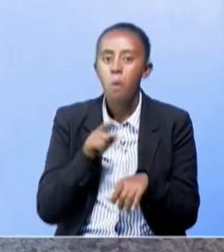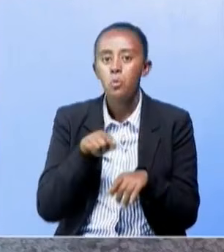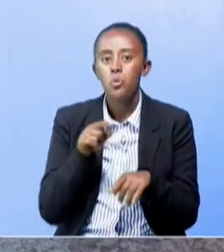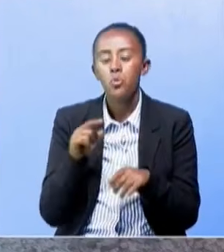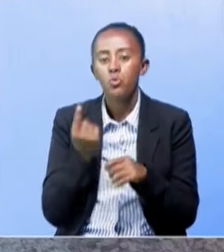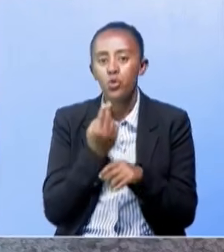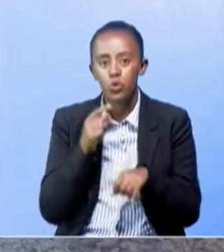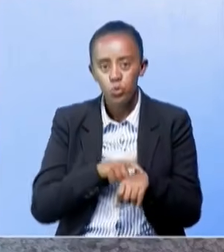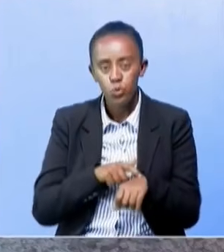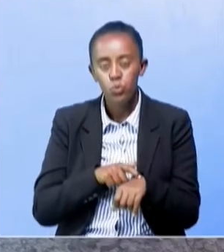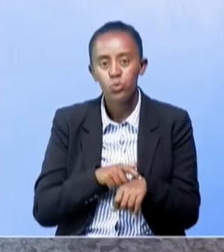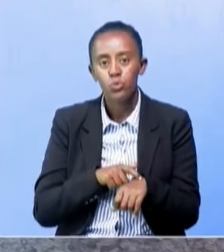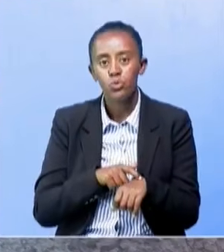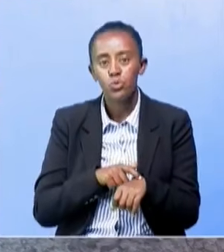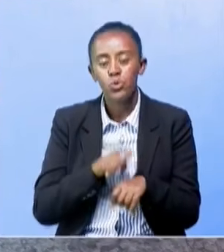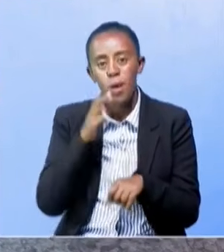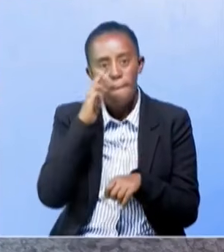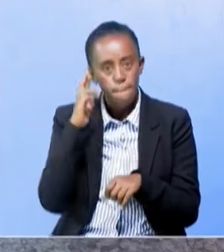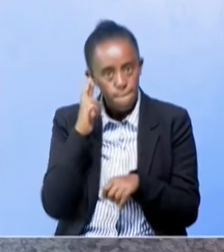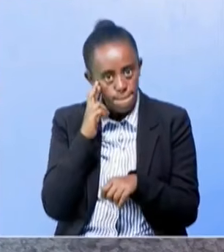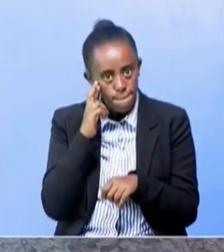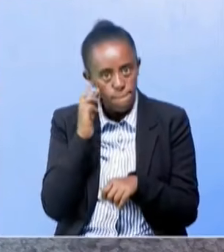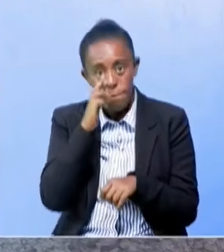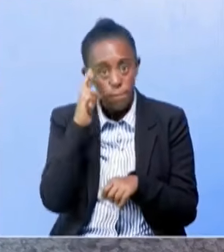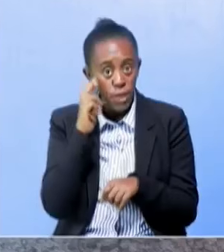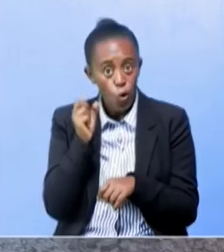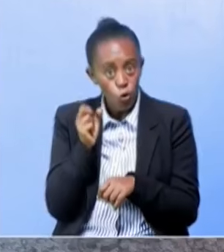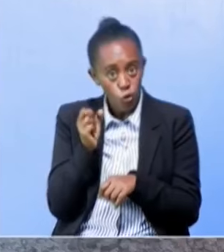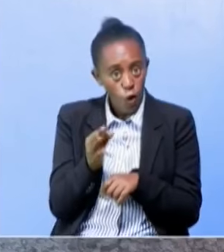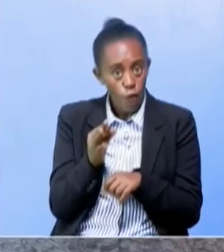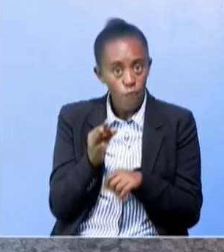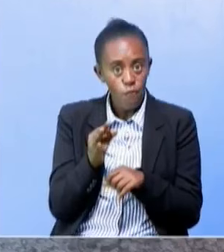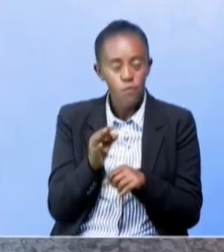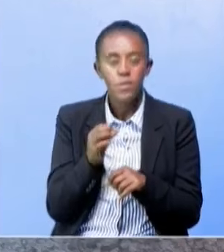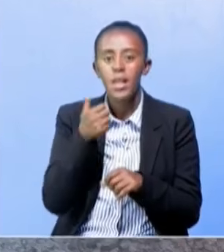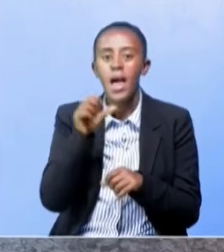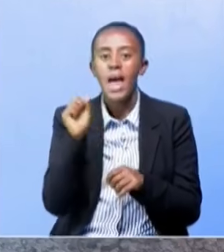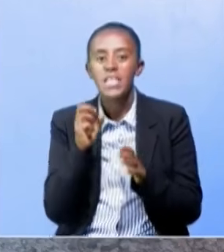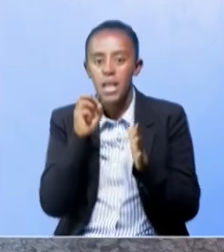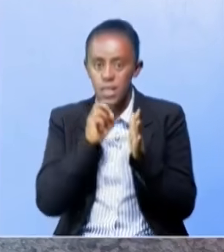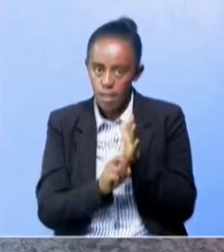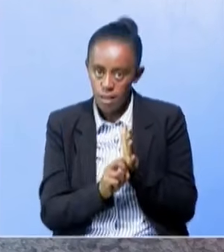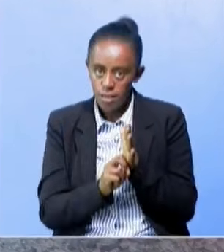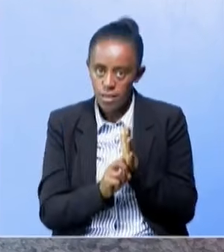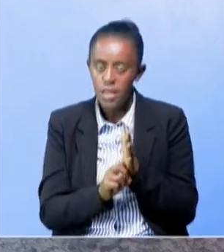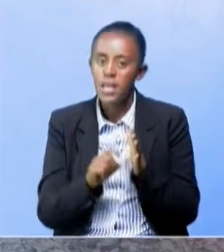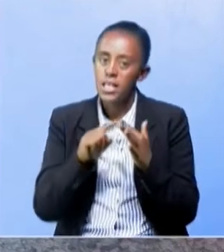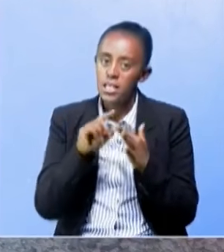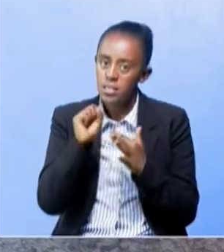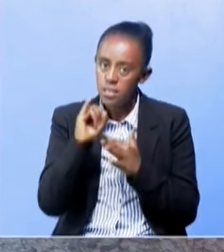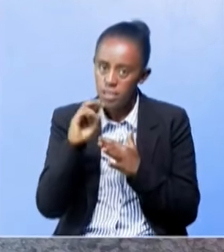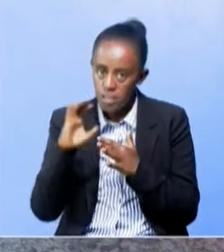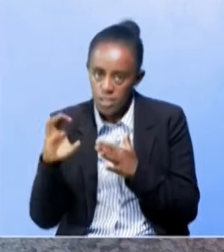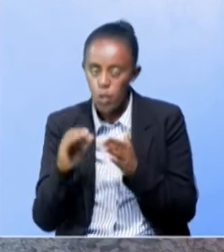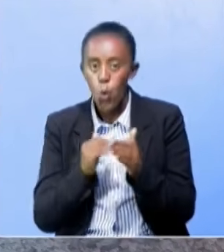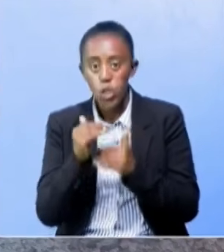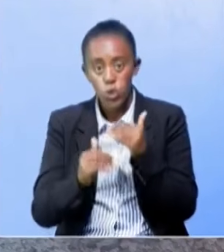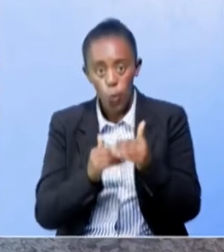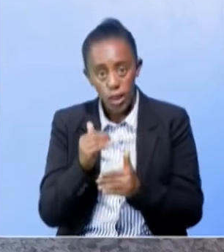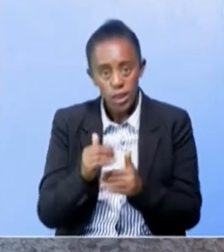the words like because of, as a result, since,